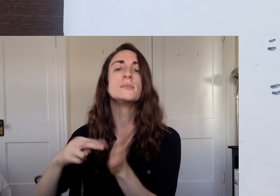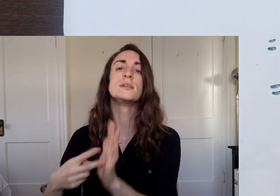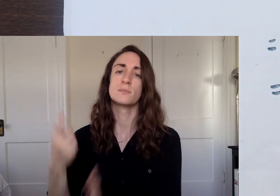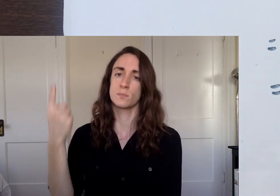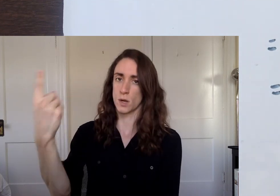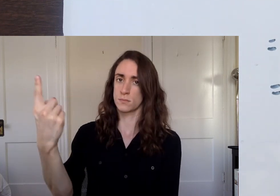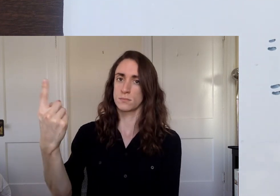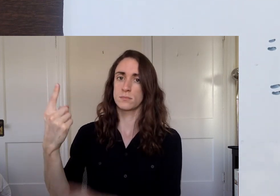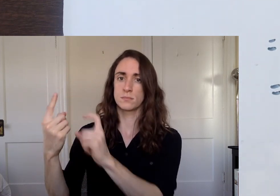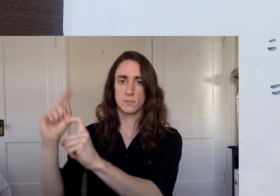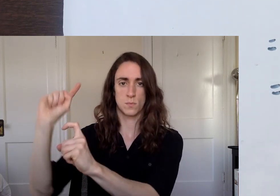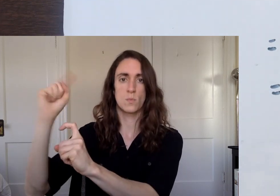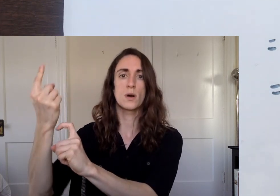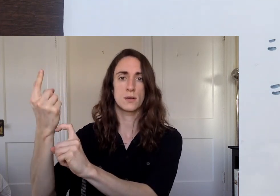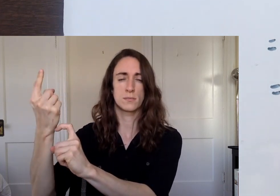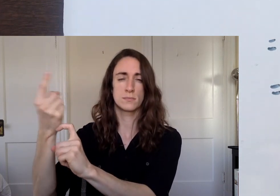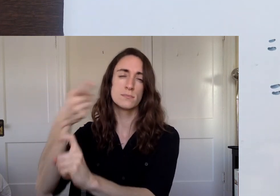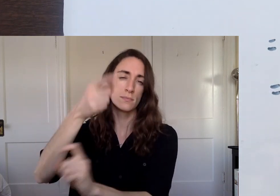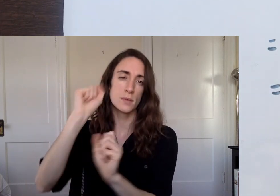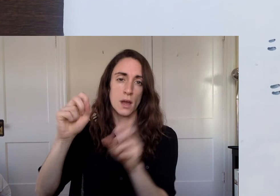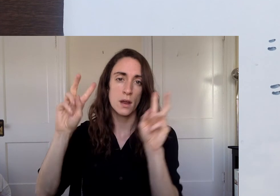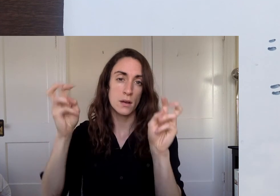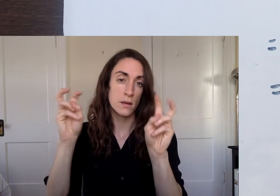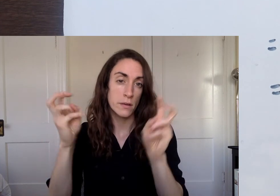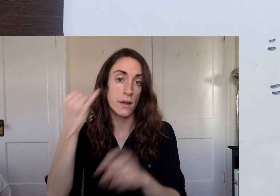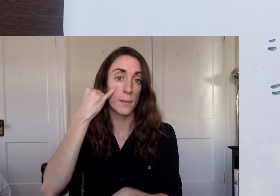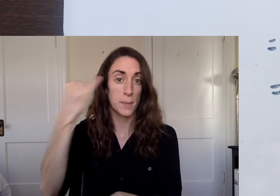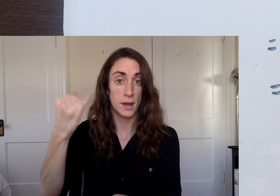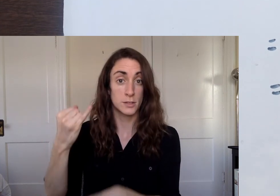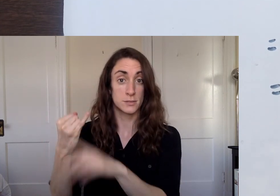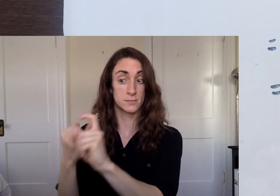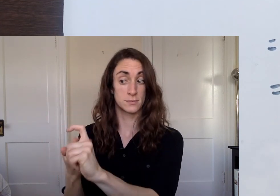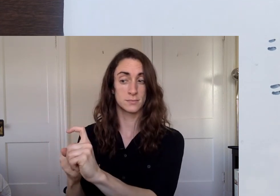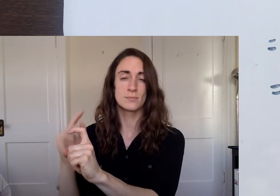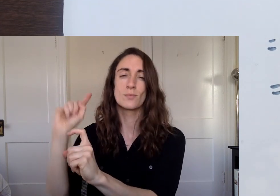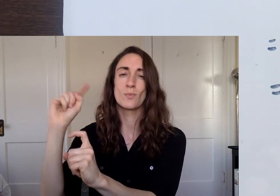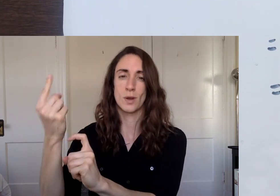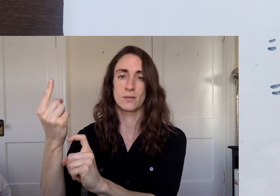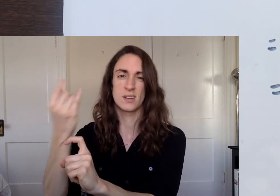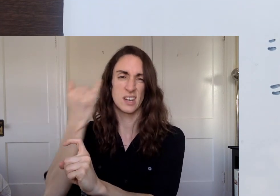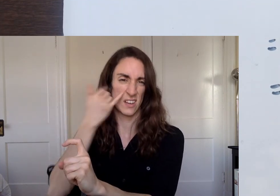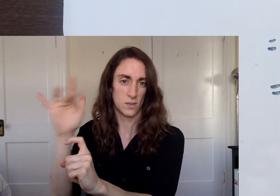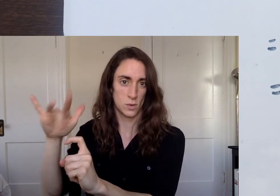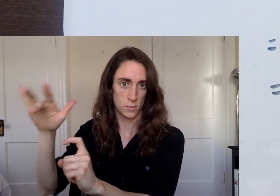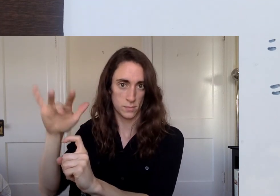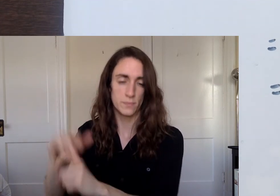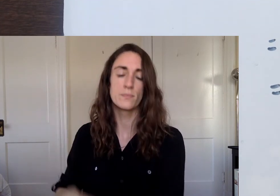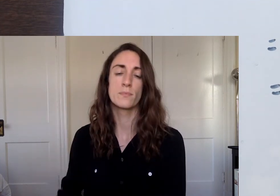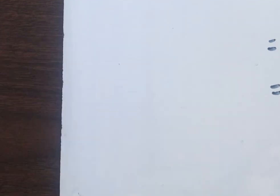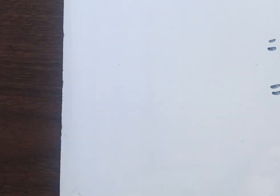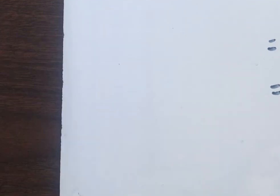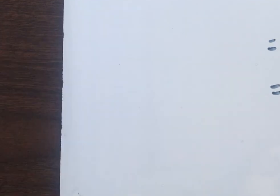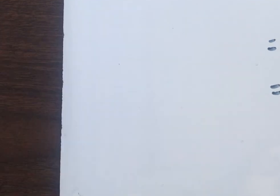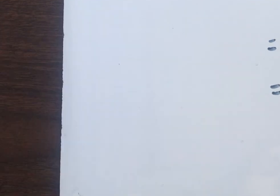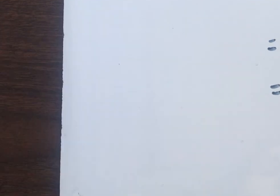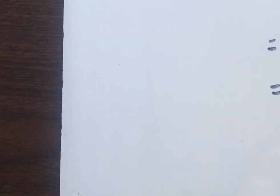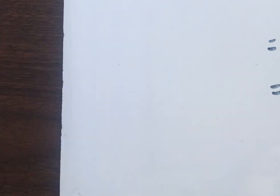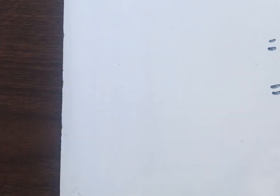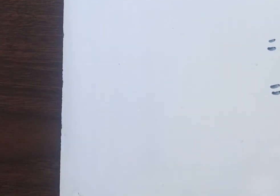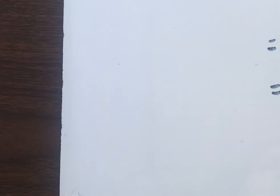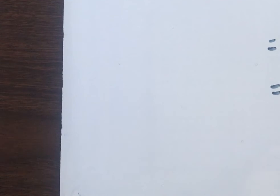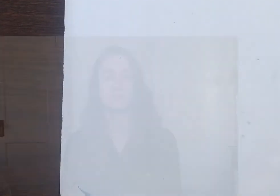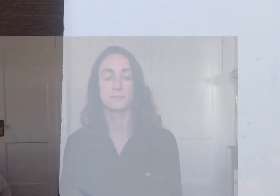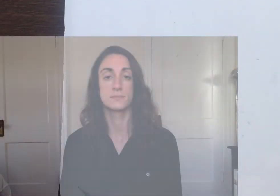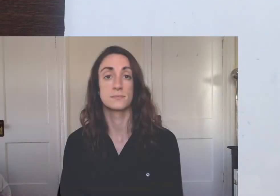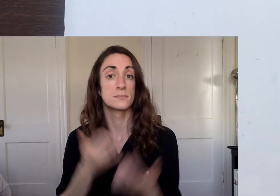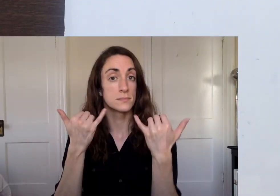1x, x times itself a single time. We typically don't write exponents of 1, but if it helps you, you can write it in or just imagine that